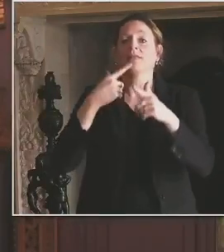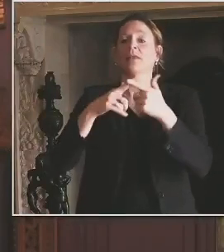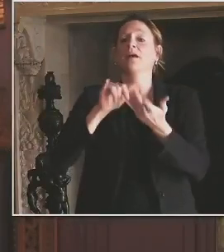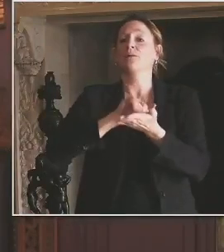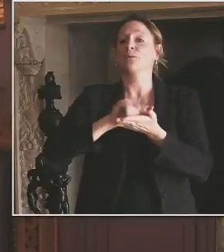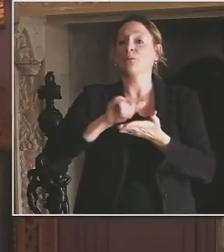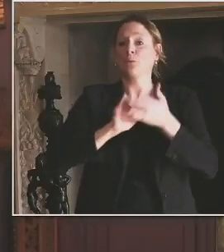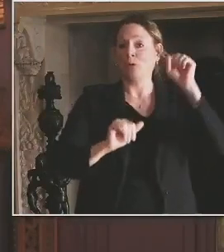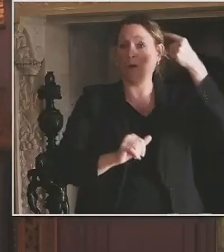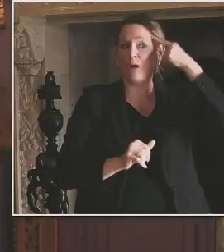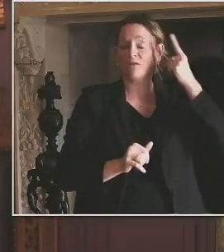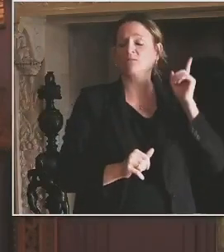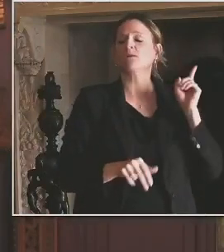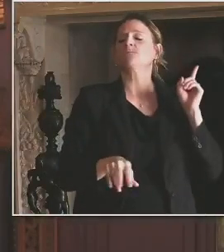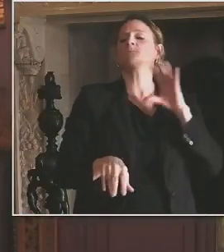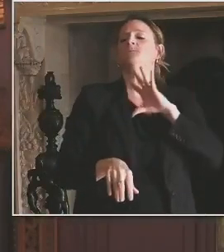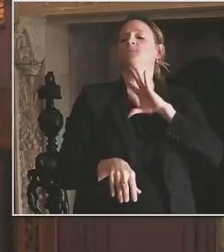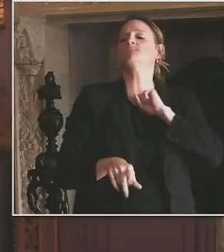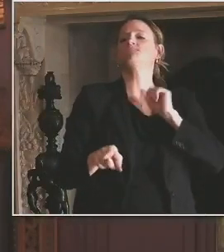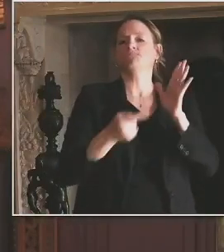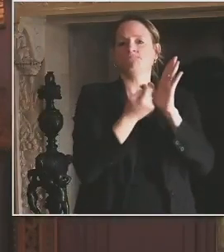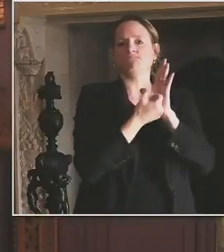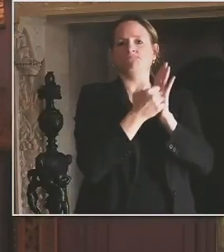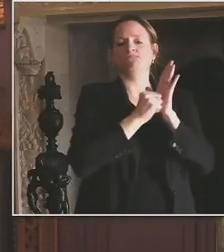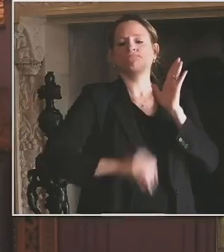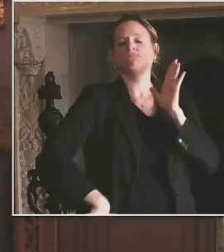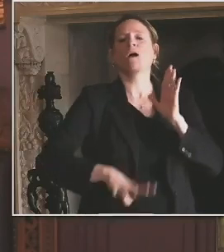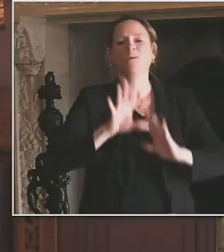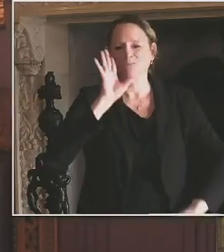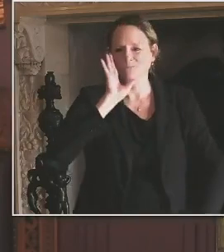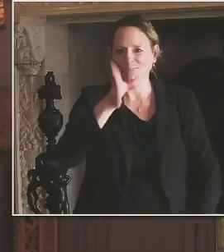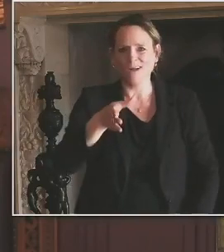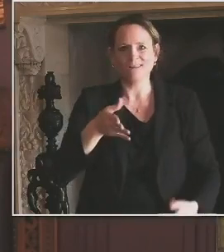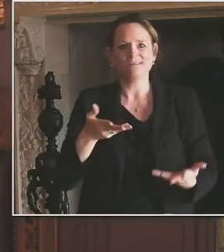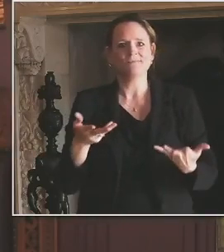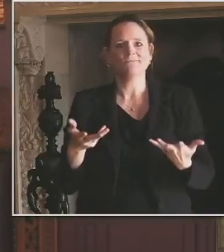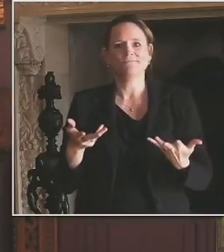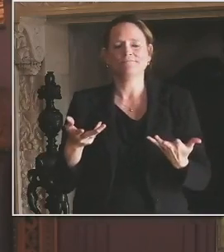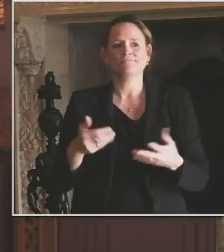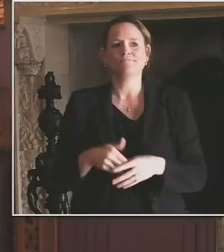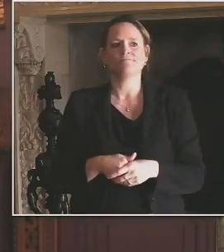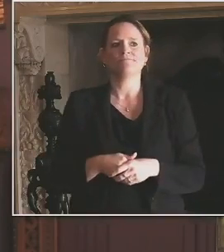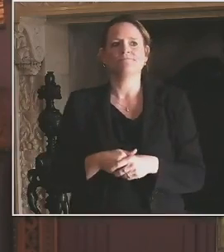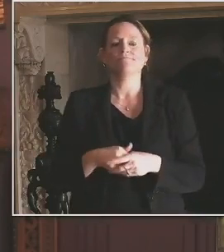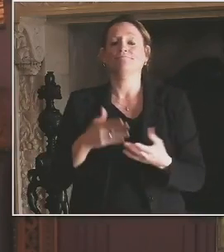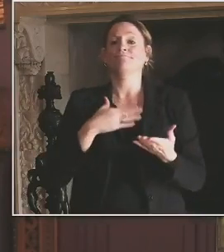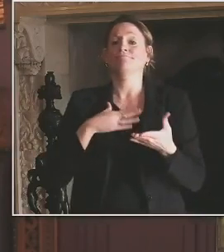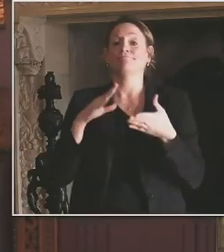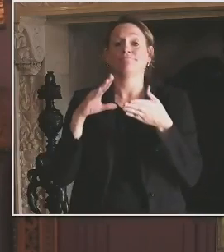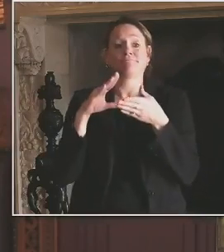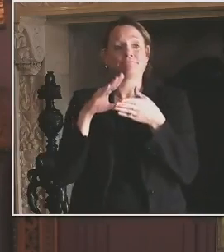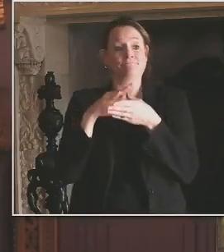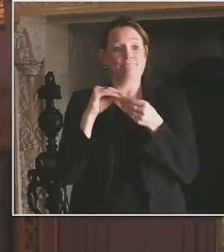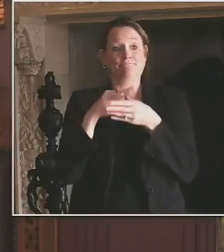a message. So we send a message, and just how is that enforced?